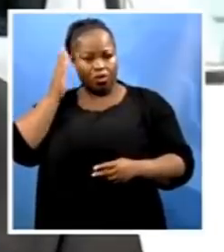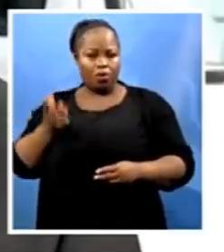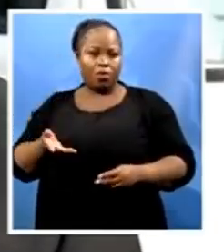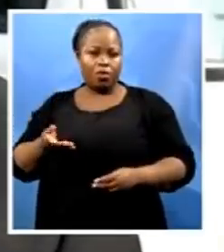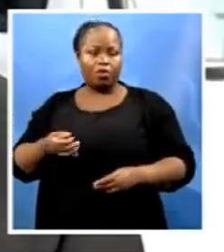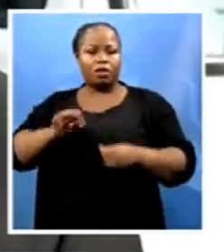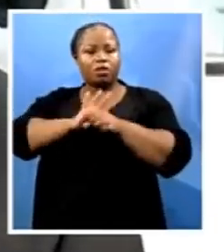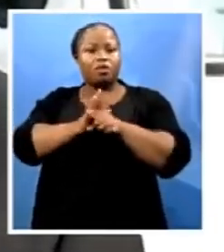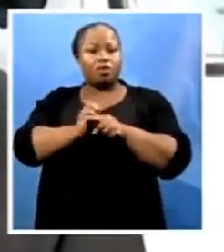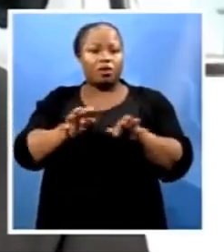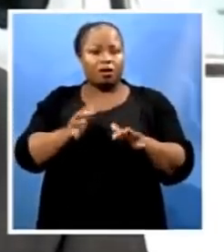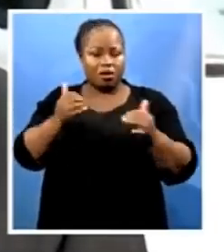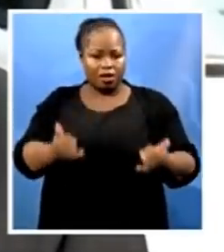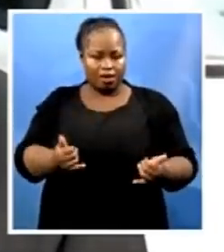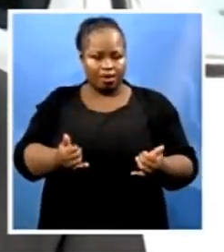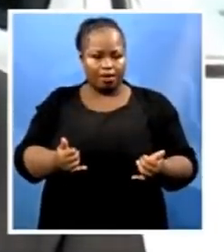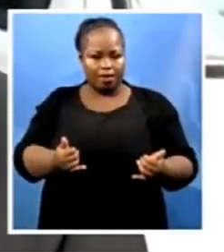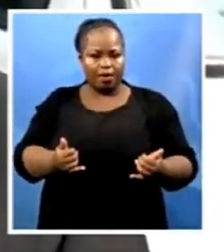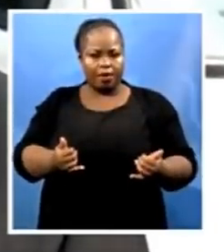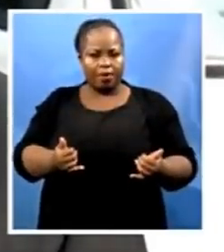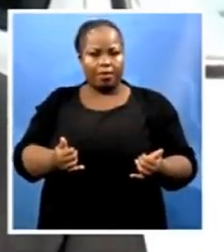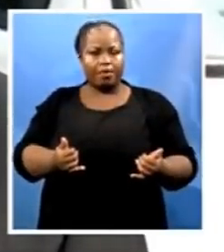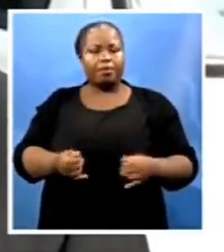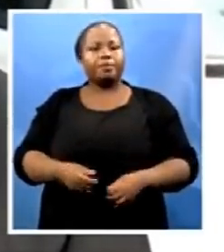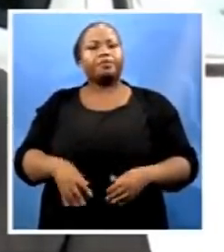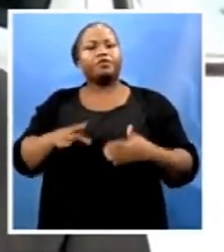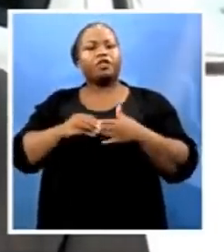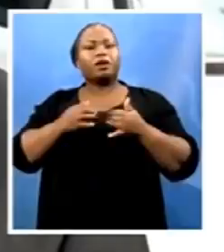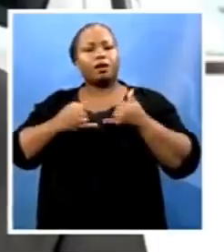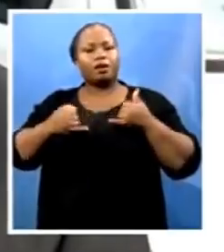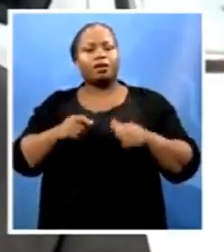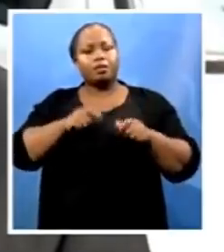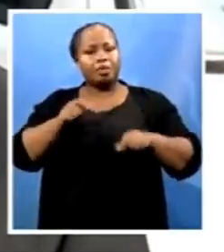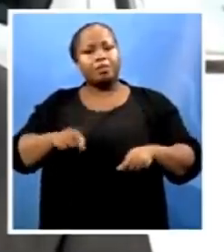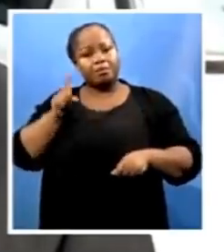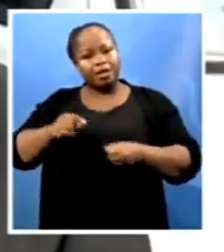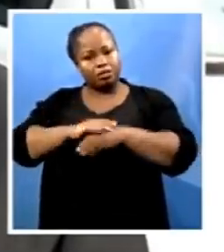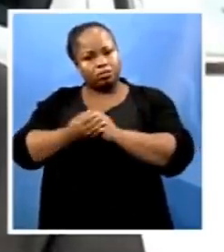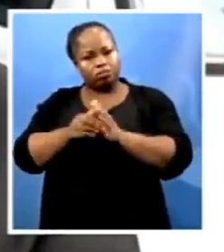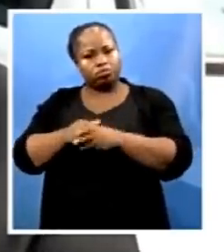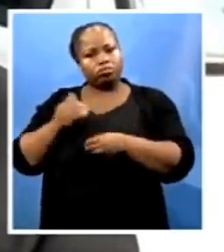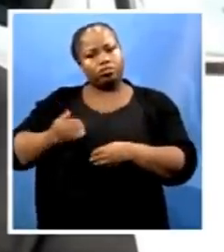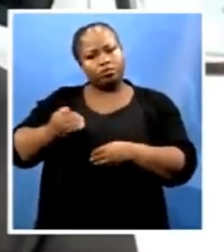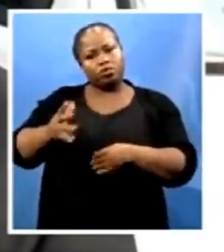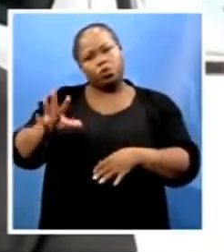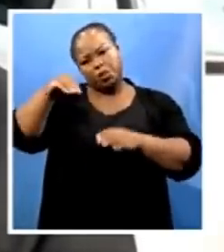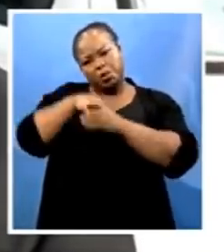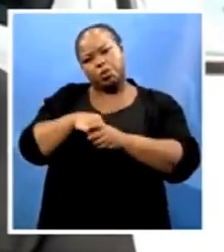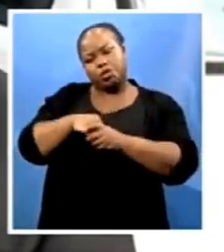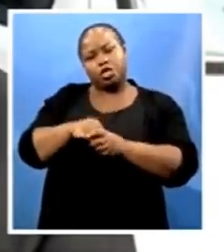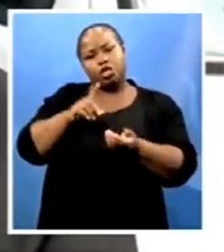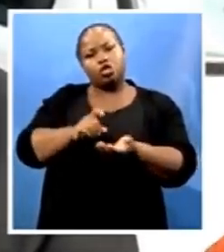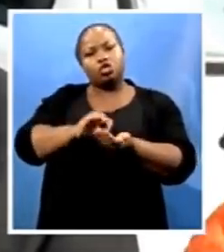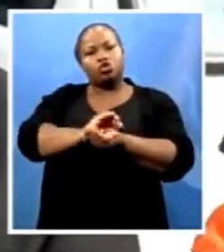COVID-19 lockdown guidelines, people need to wash their hands regularly. So we've included soaps so that people are able to wash their hands